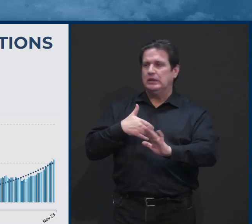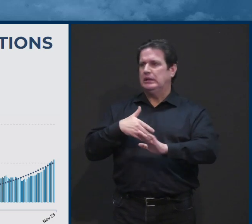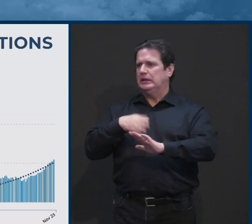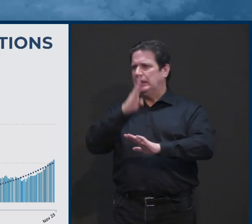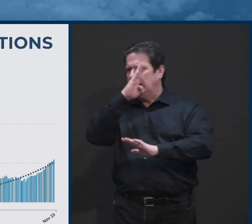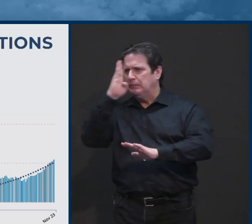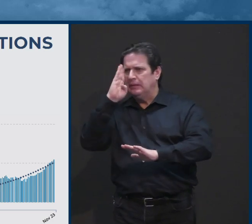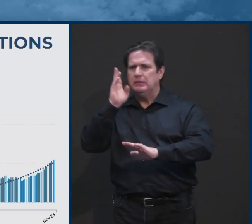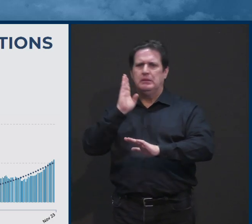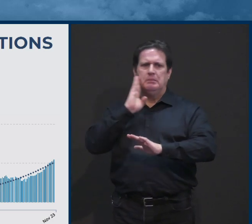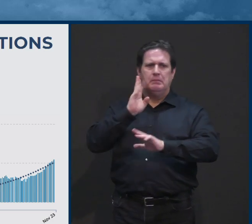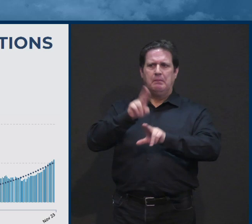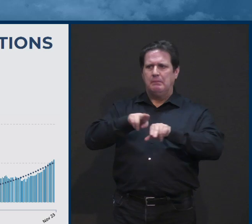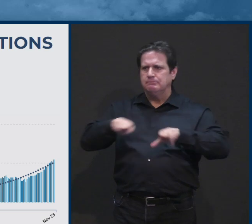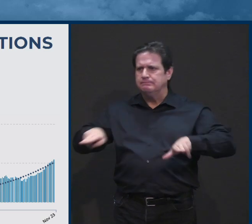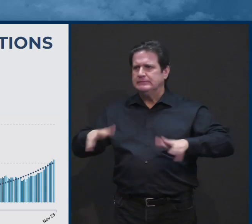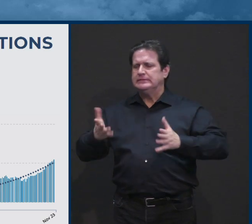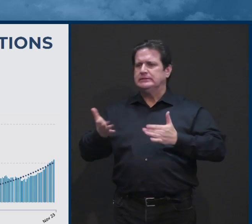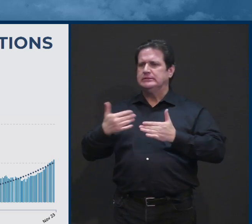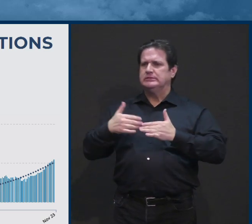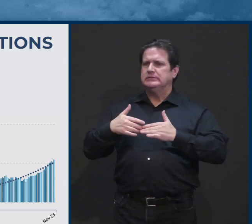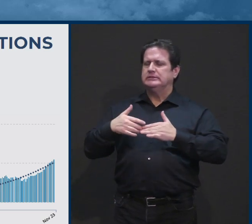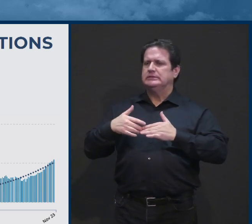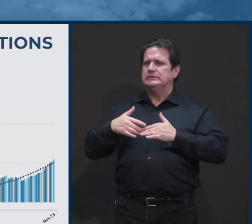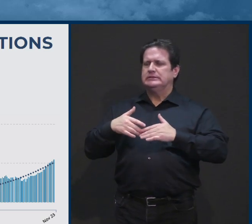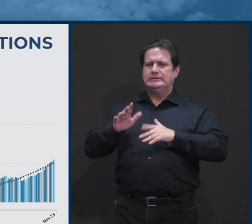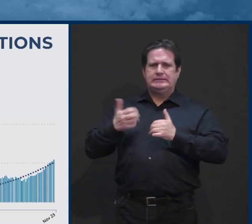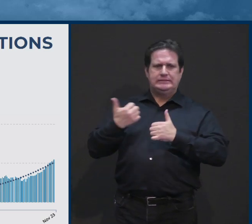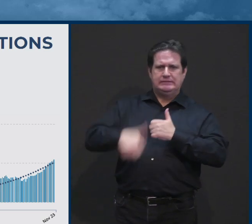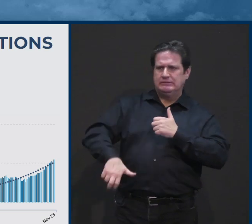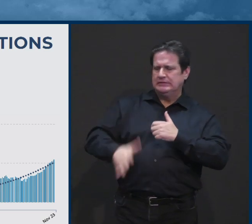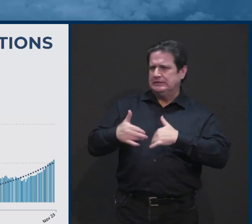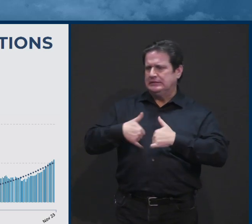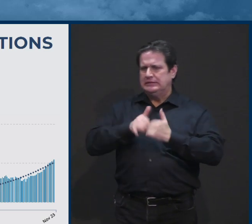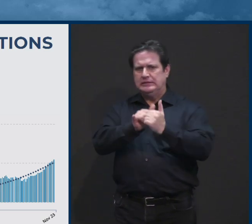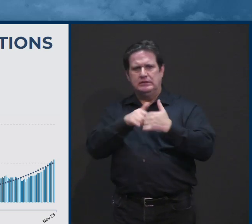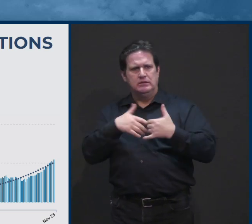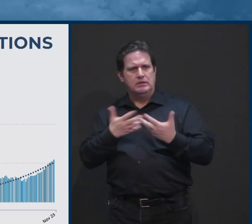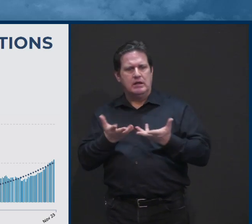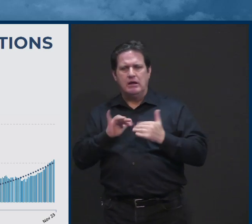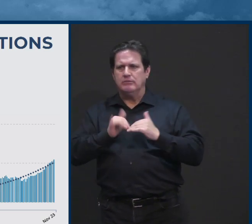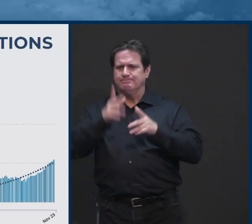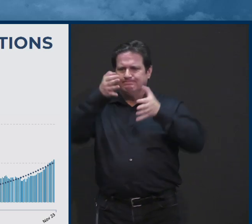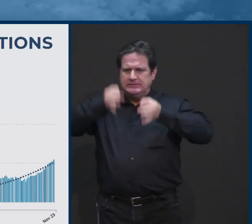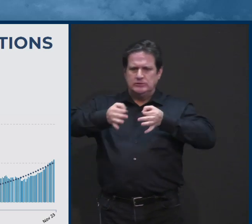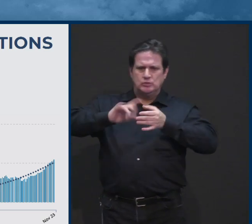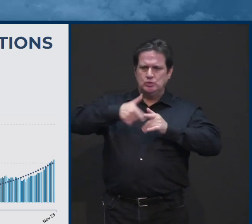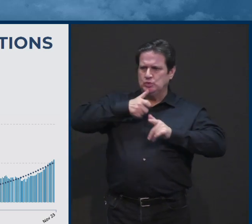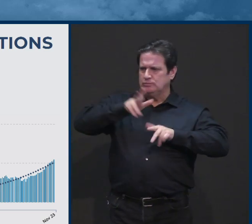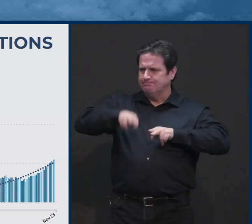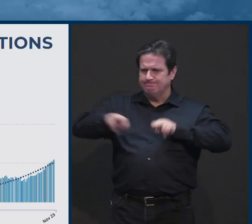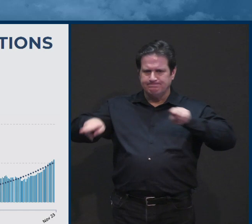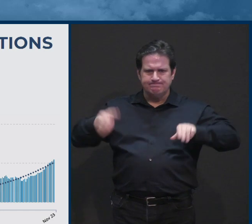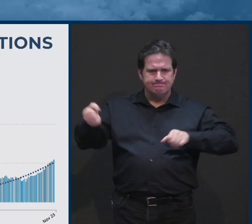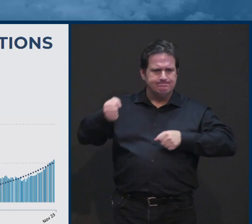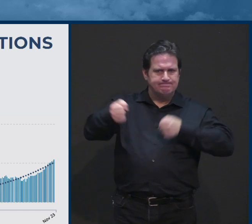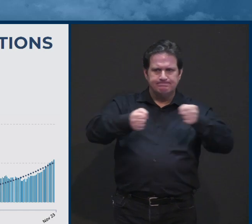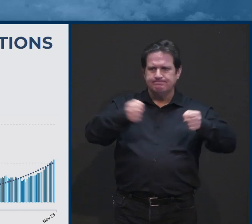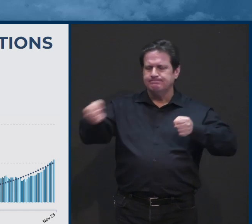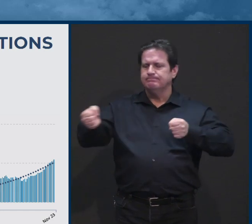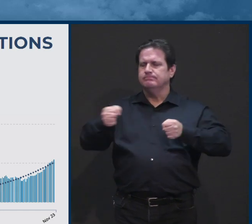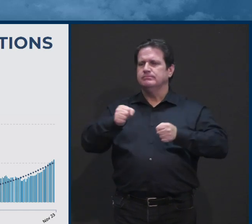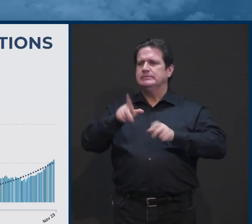hospital capacity, putting hospitals in a difficult situation with respect to decisions they have to make in terms of